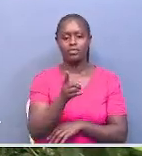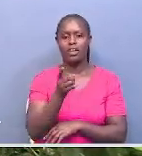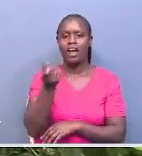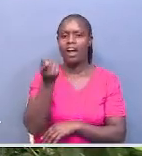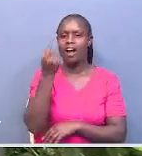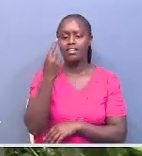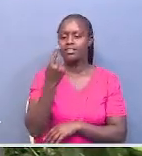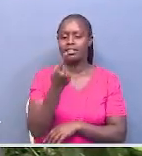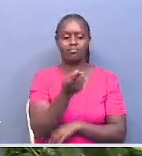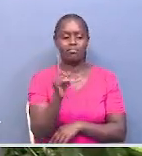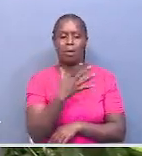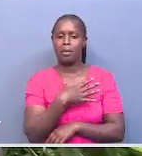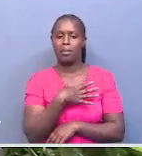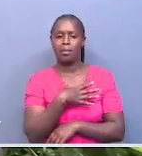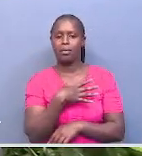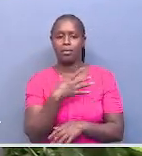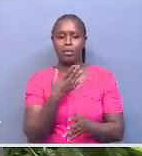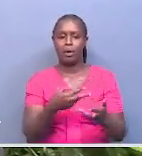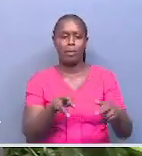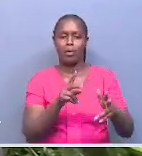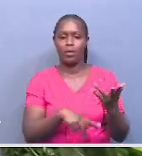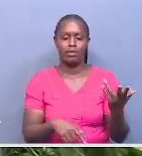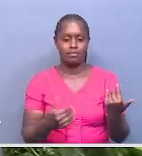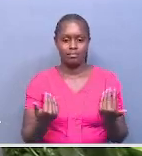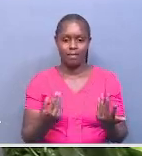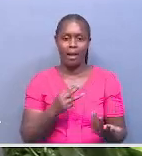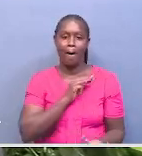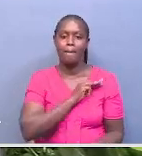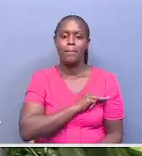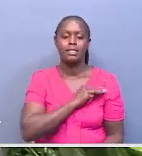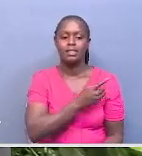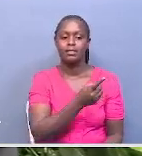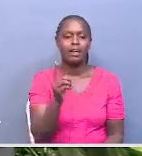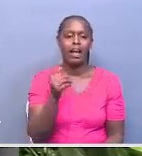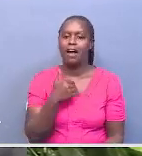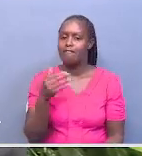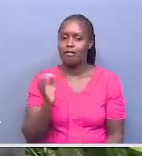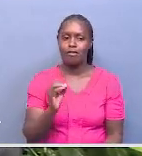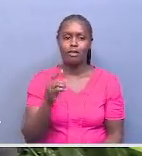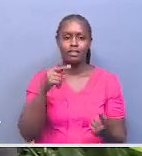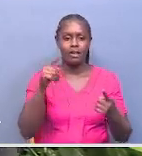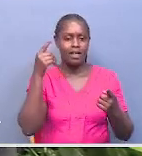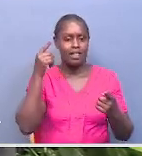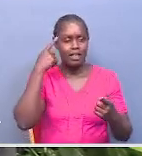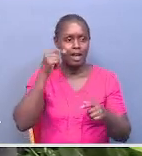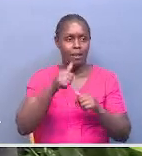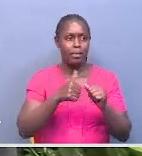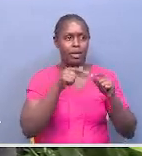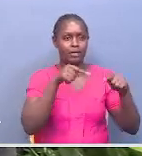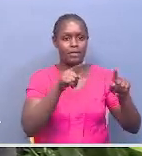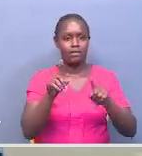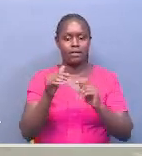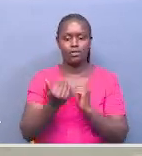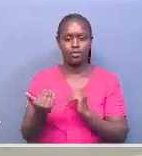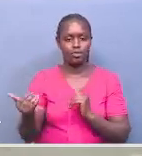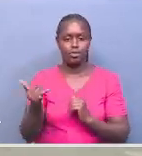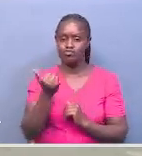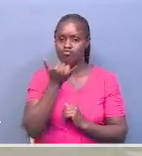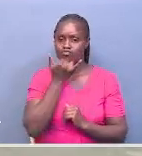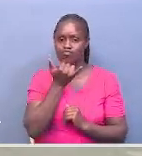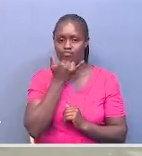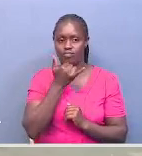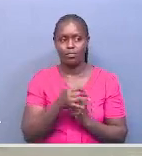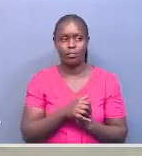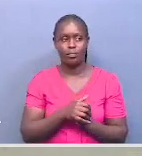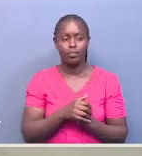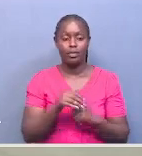they are going through. She has no mercy for them. She only thinks about herself and her children. This is very wrong. Efforts to get